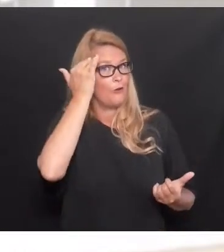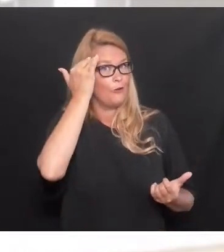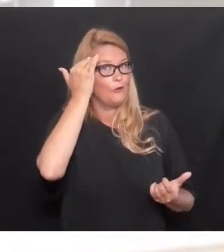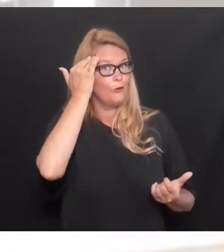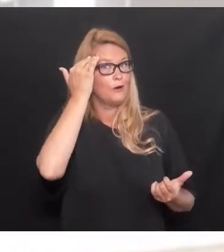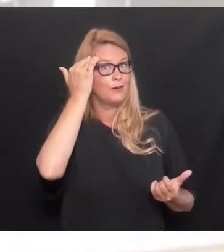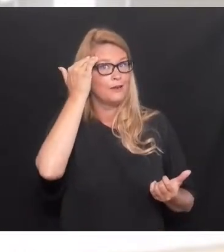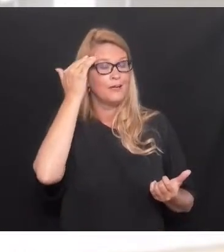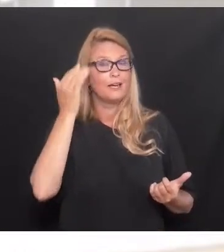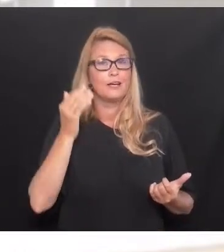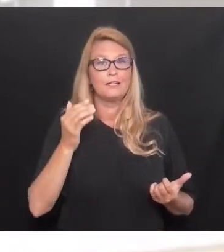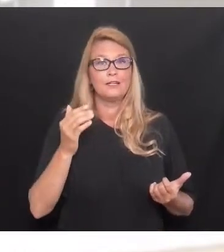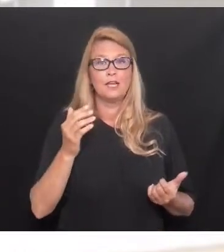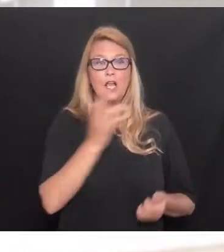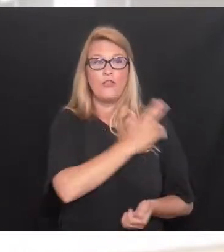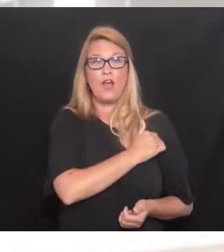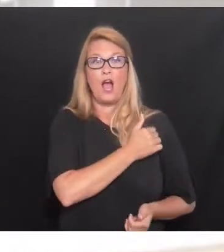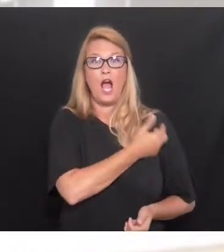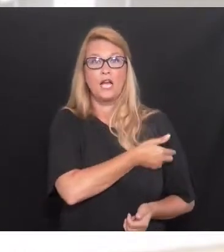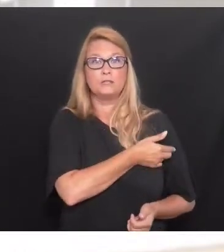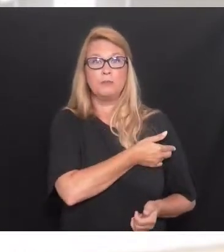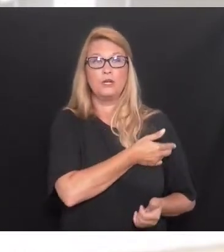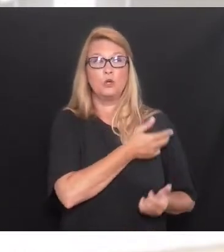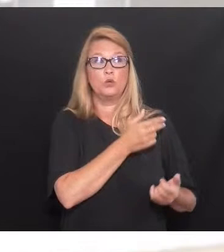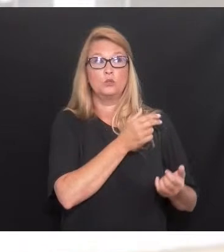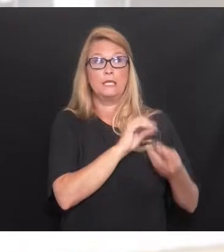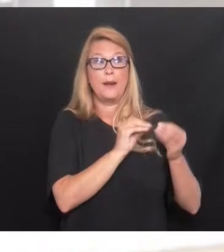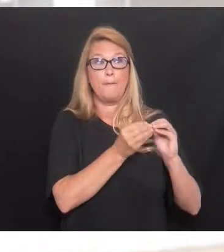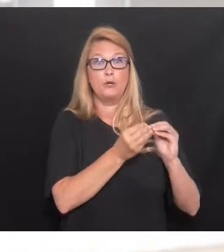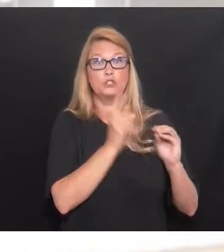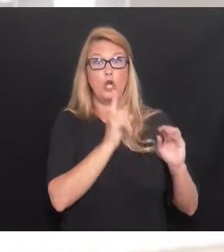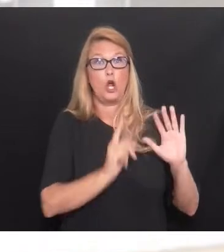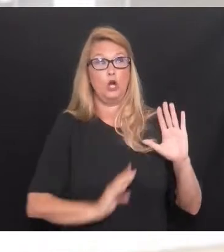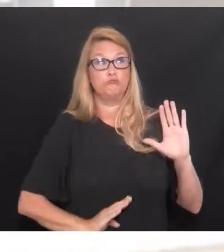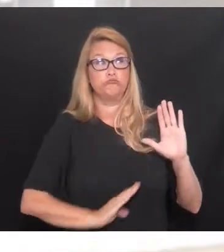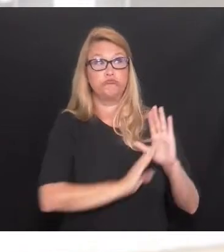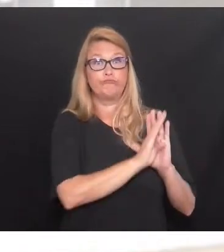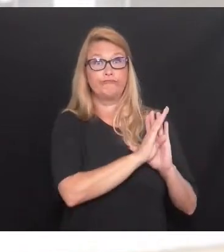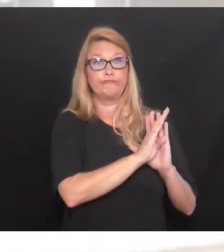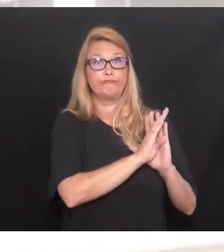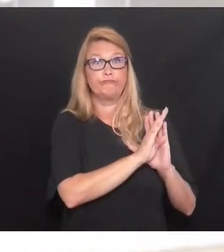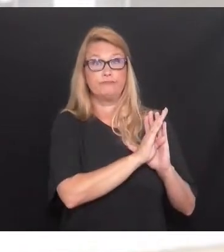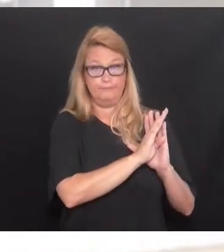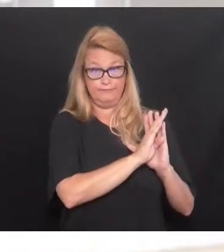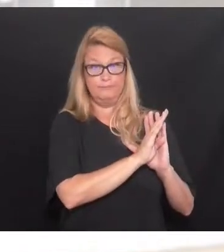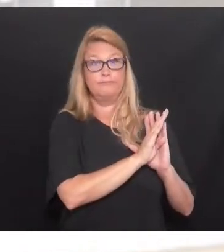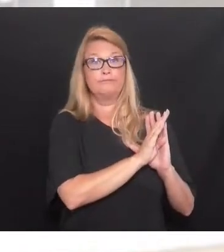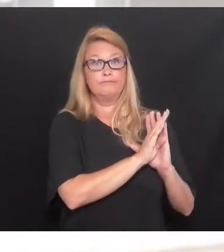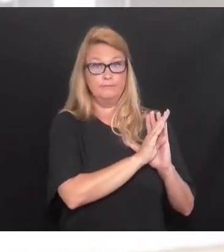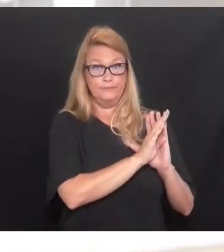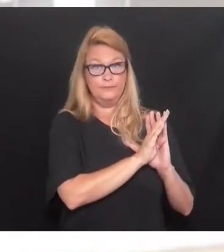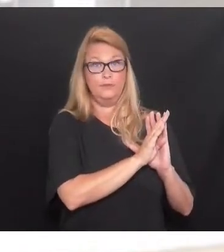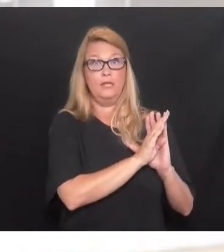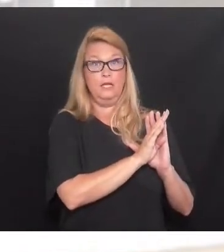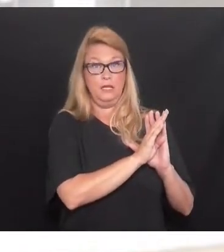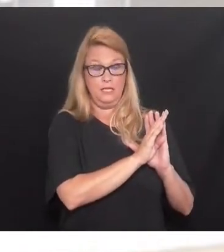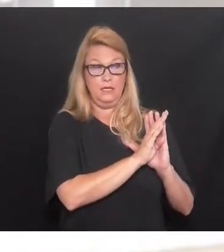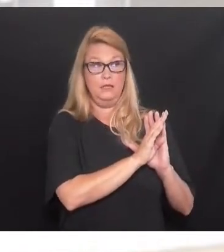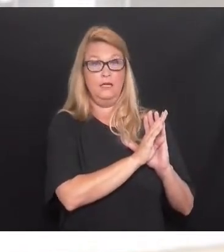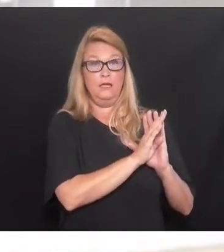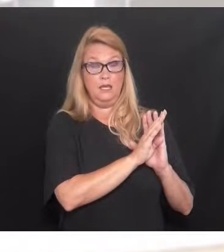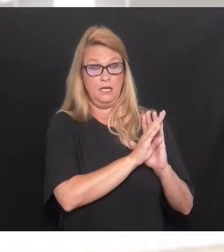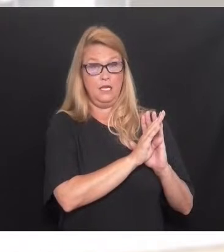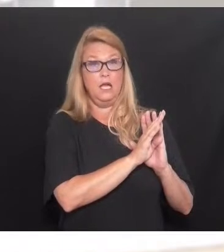out earlier, our hospital numbers are shooting up. They are going up at a fairly reasonable clip